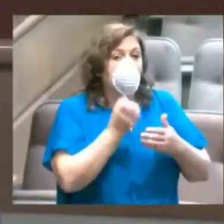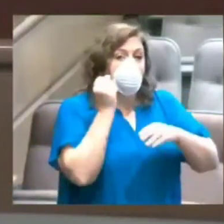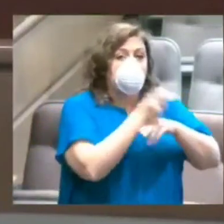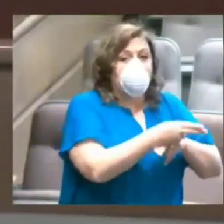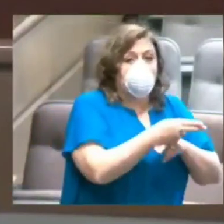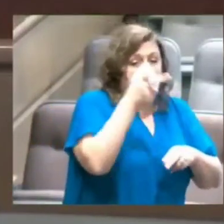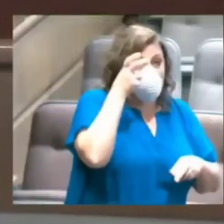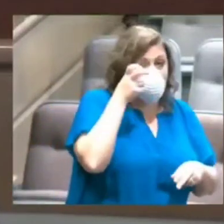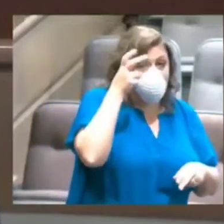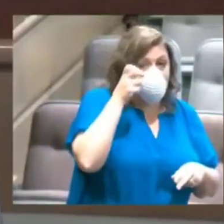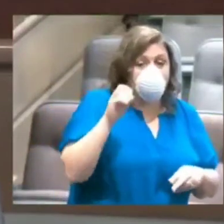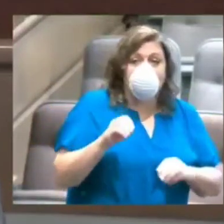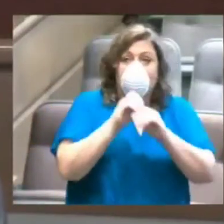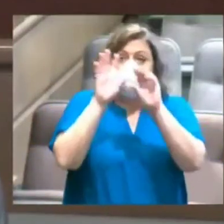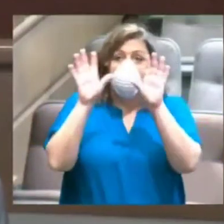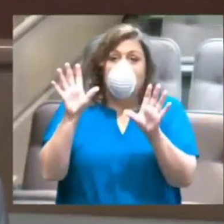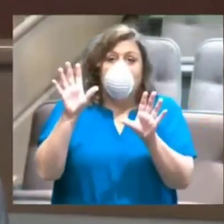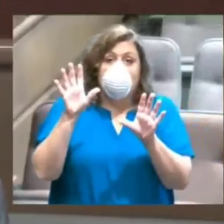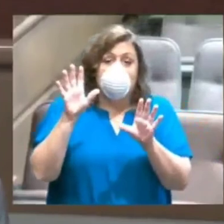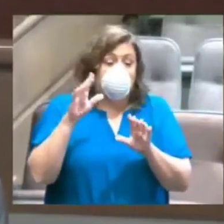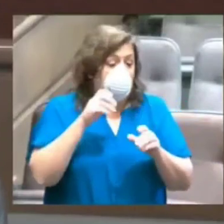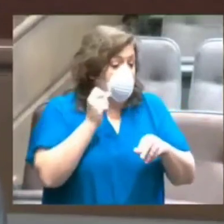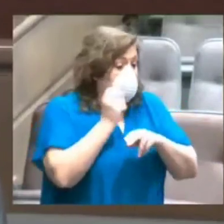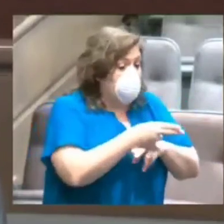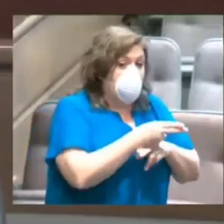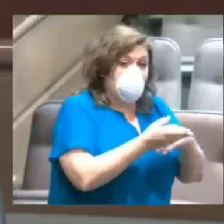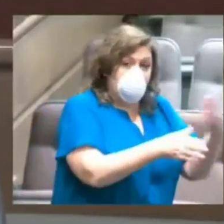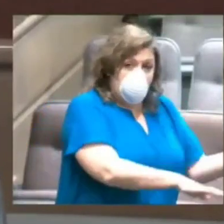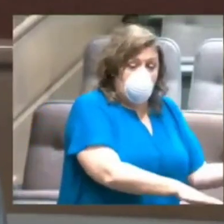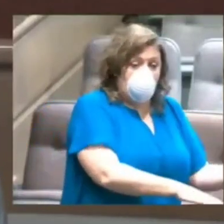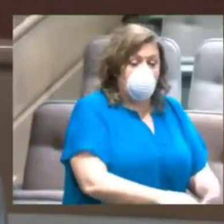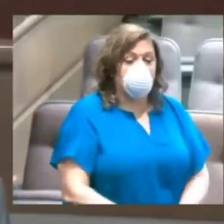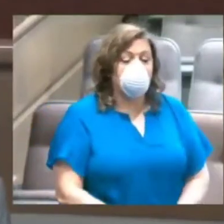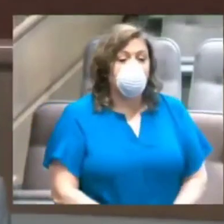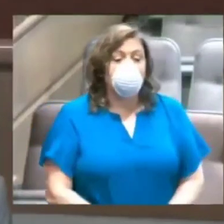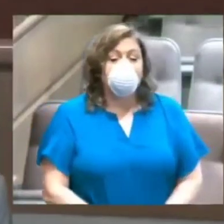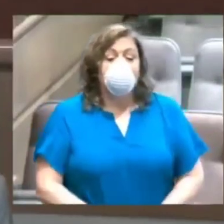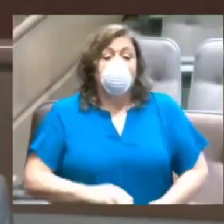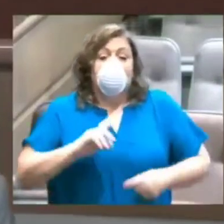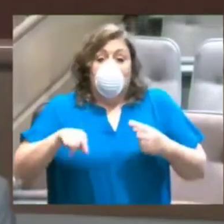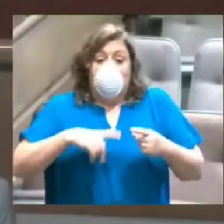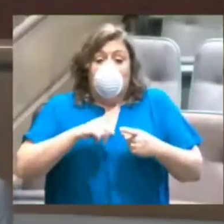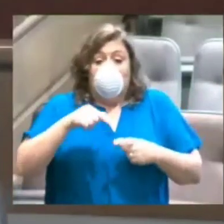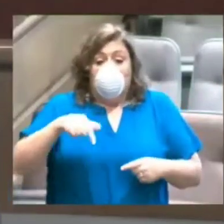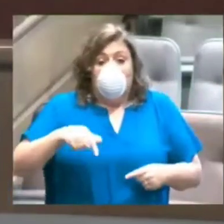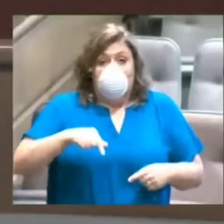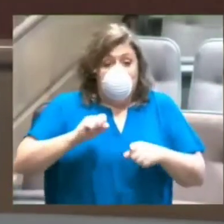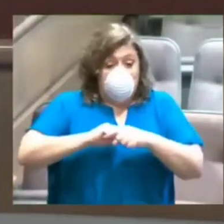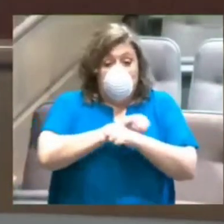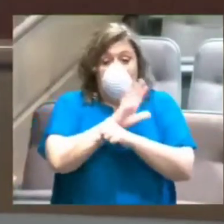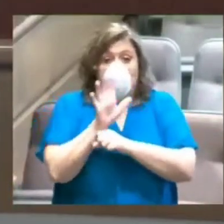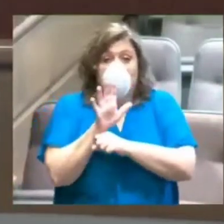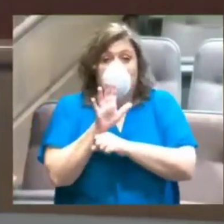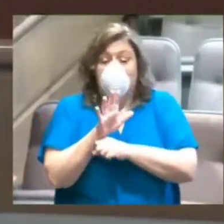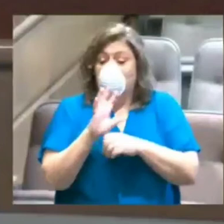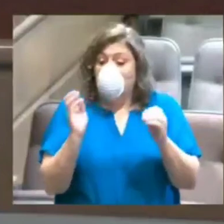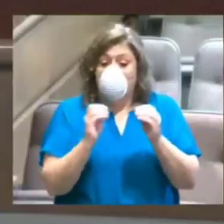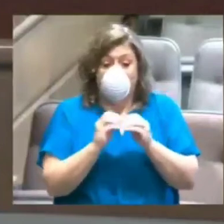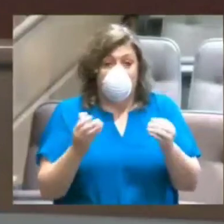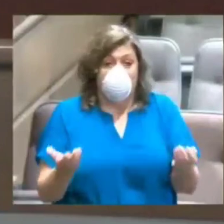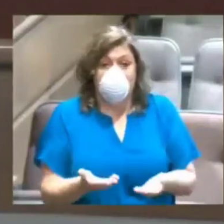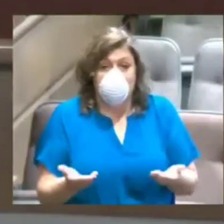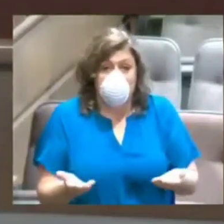life defeating death. Once this virus is no longer a scourge on our city, we